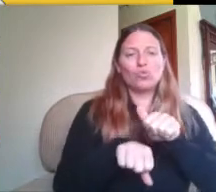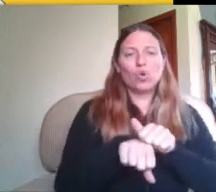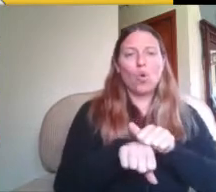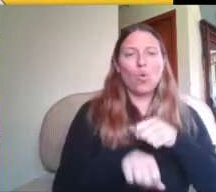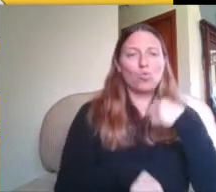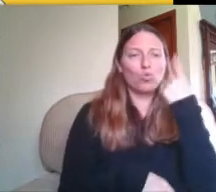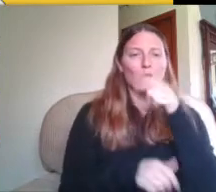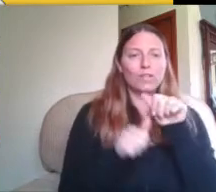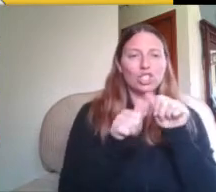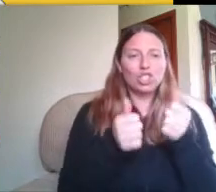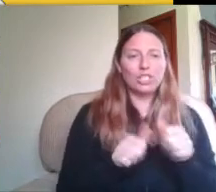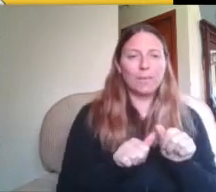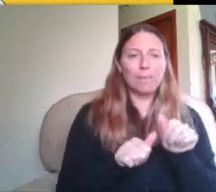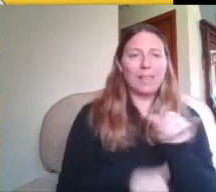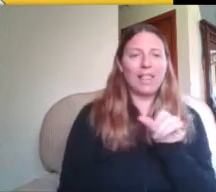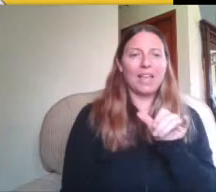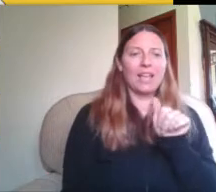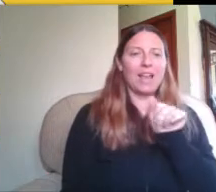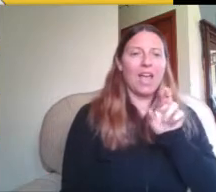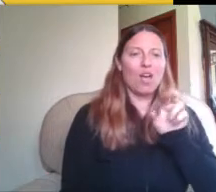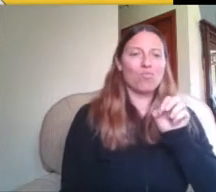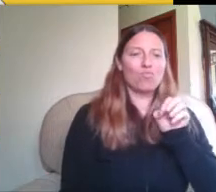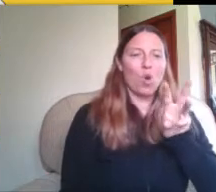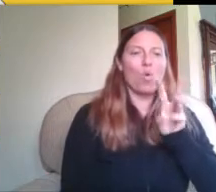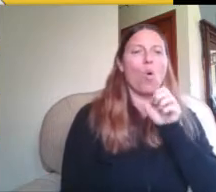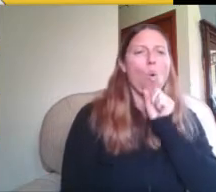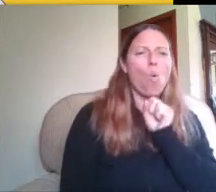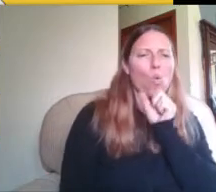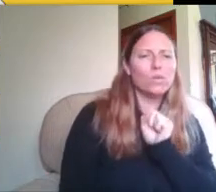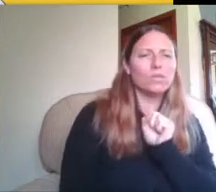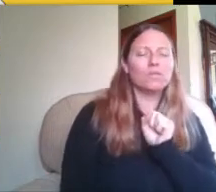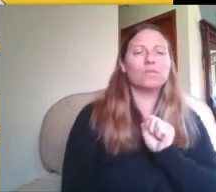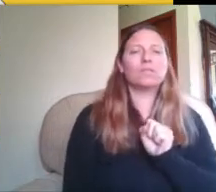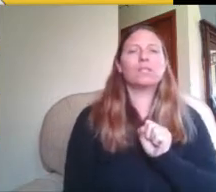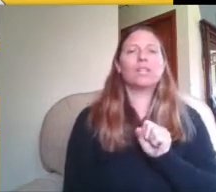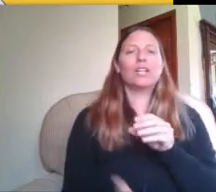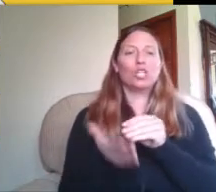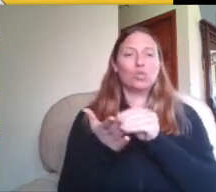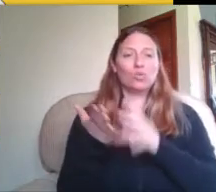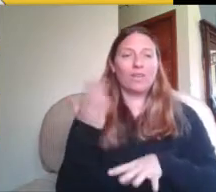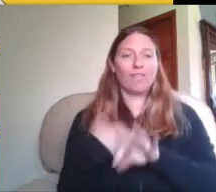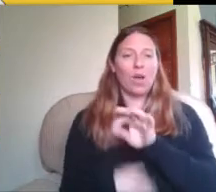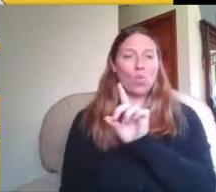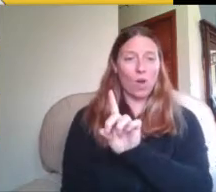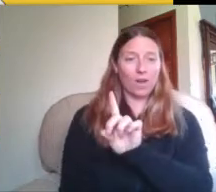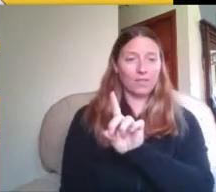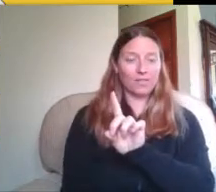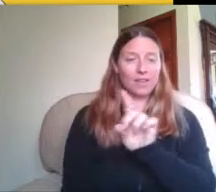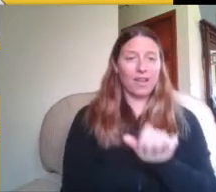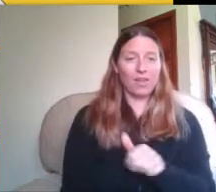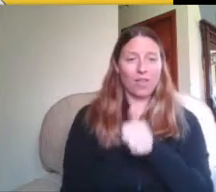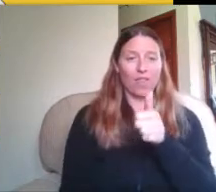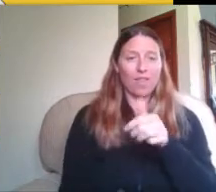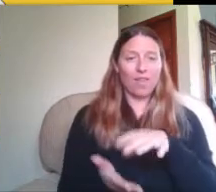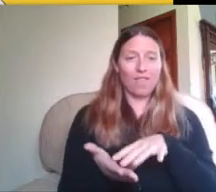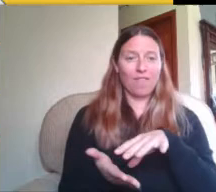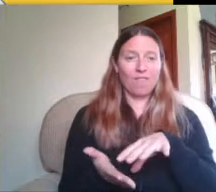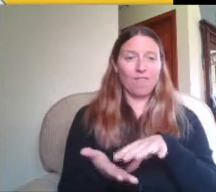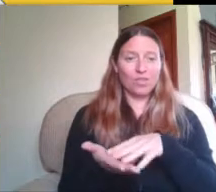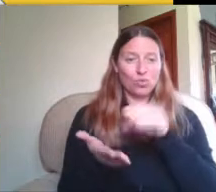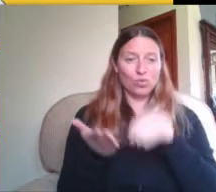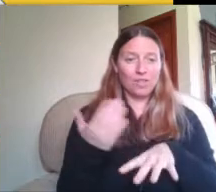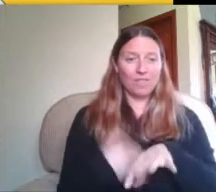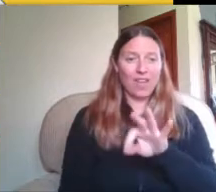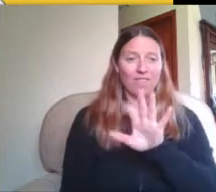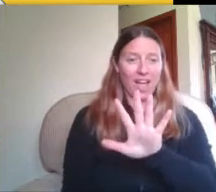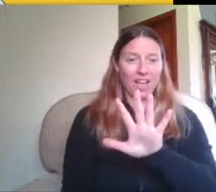stones shaped like an arrow. One student found 1, another student found 5,